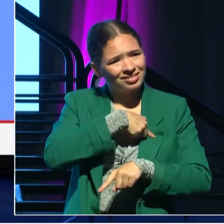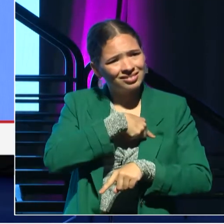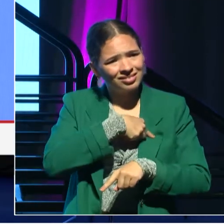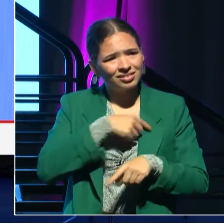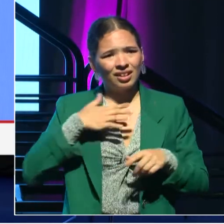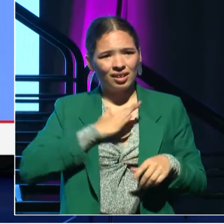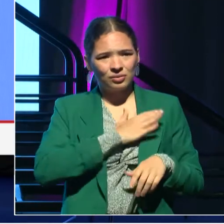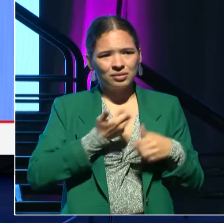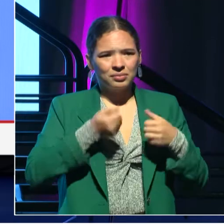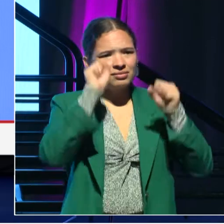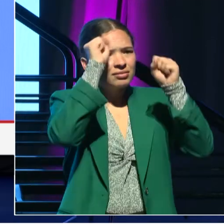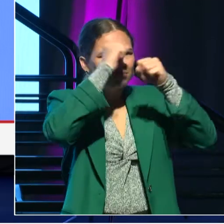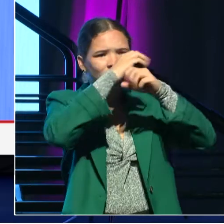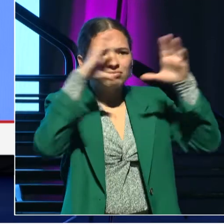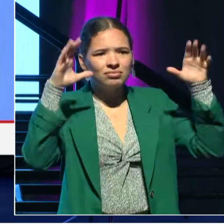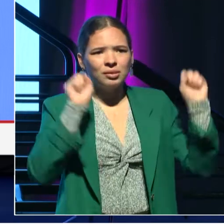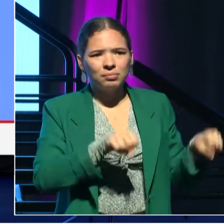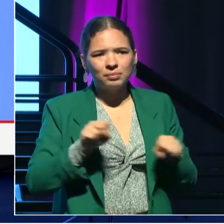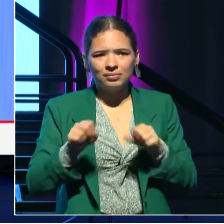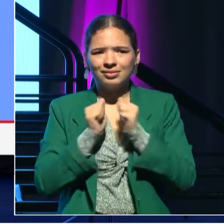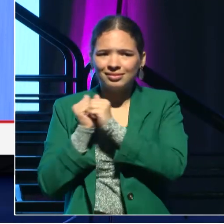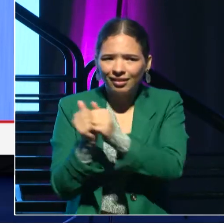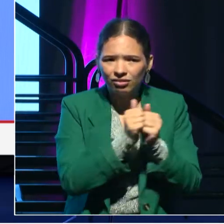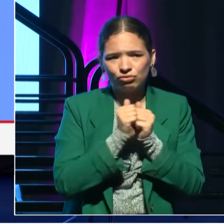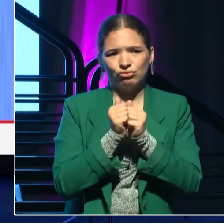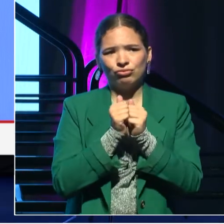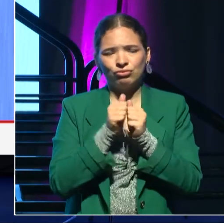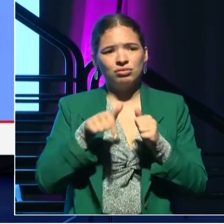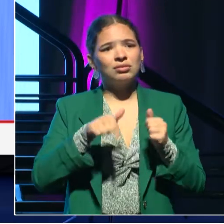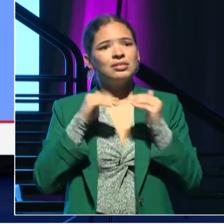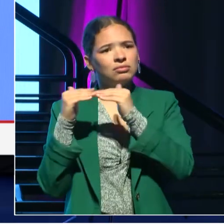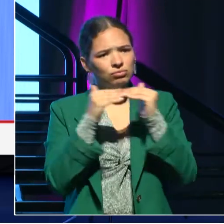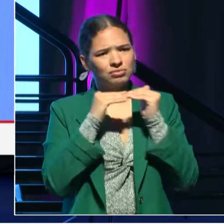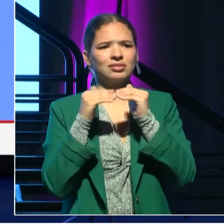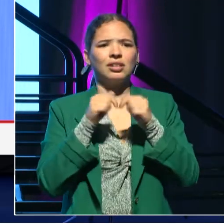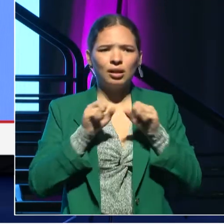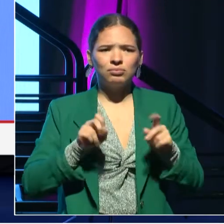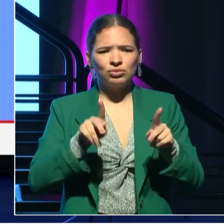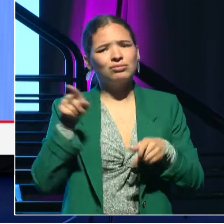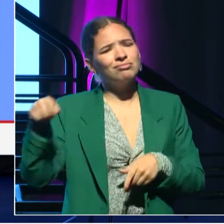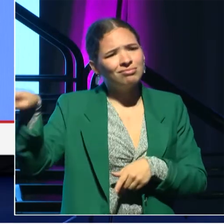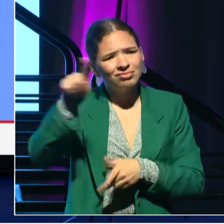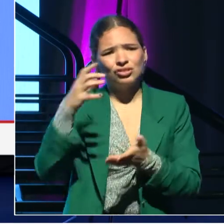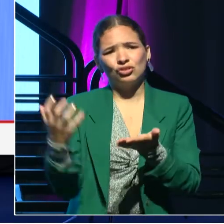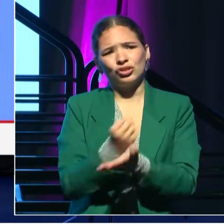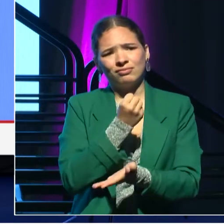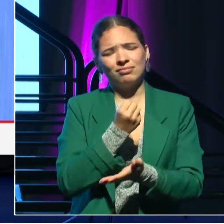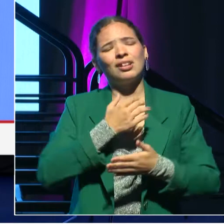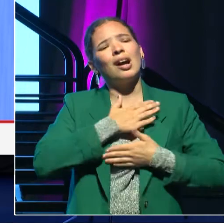they get the fair shot that they deserve. Thank you, and please enjoy this incredible day.